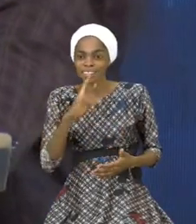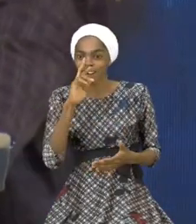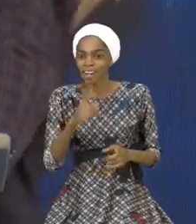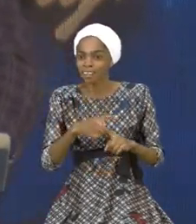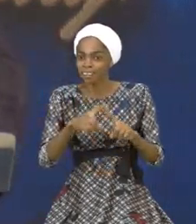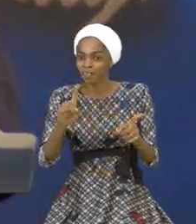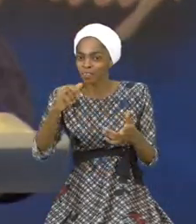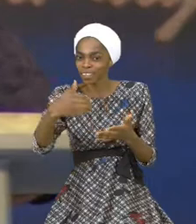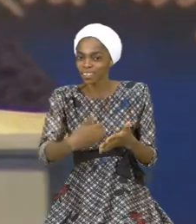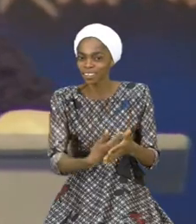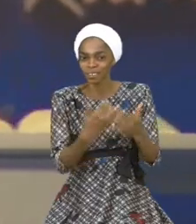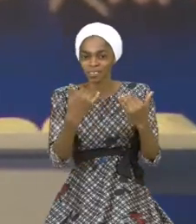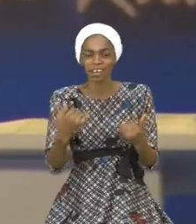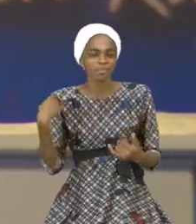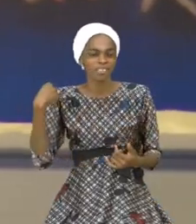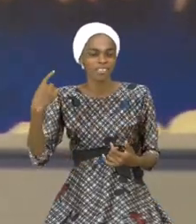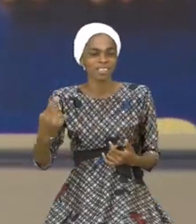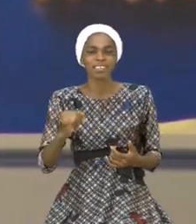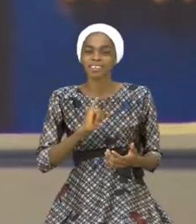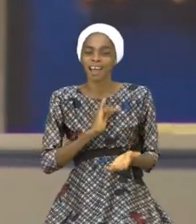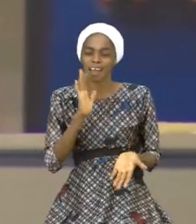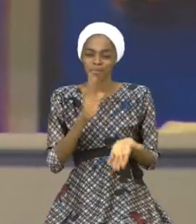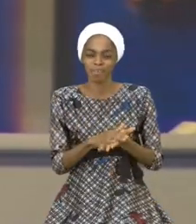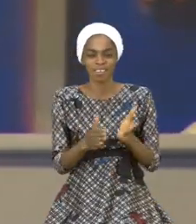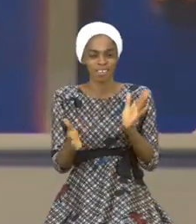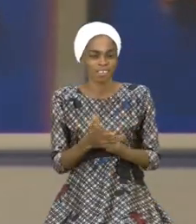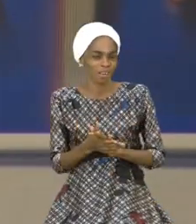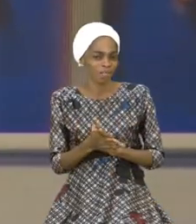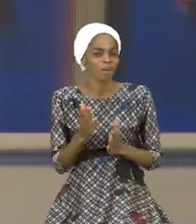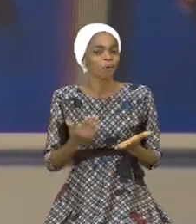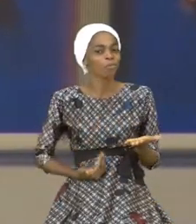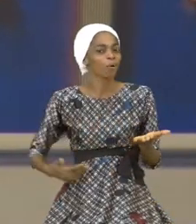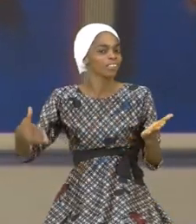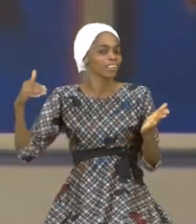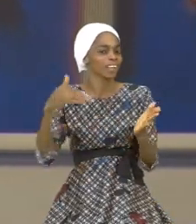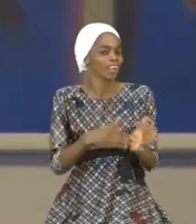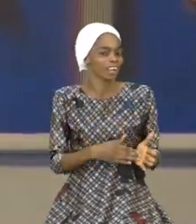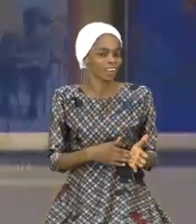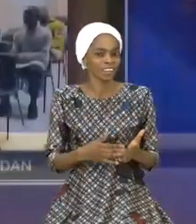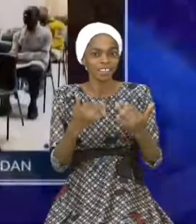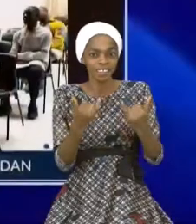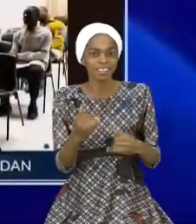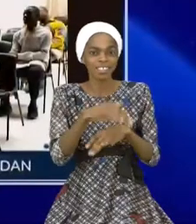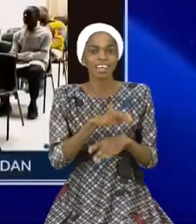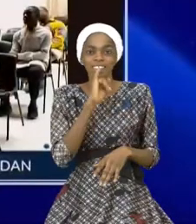different now since I became born again. Tonight is your